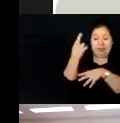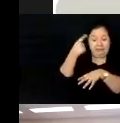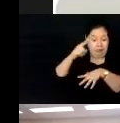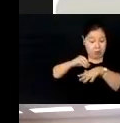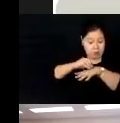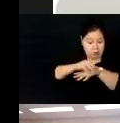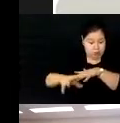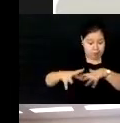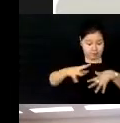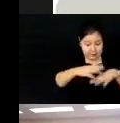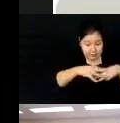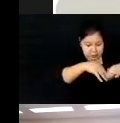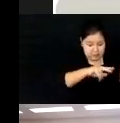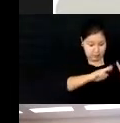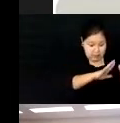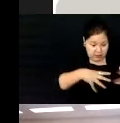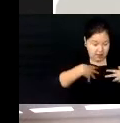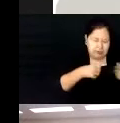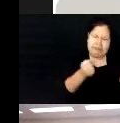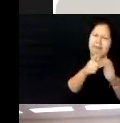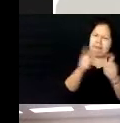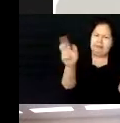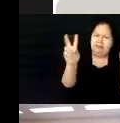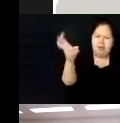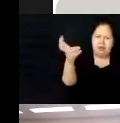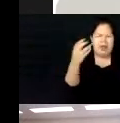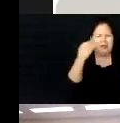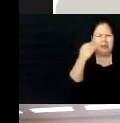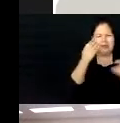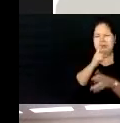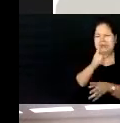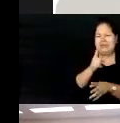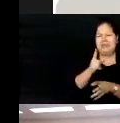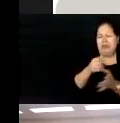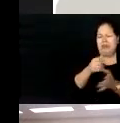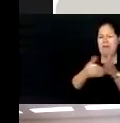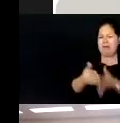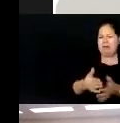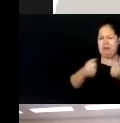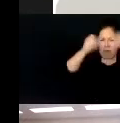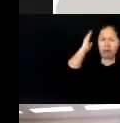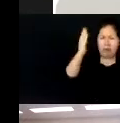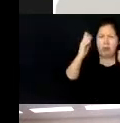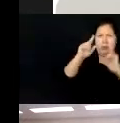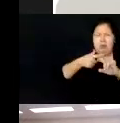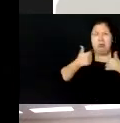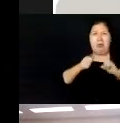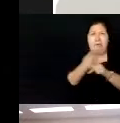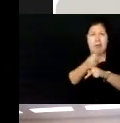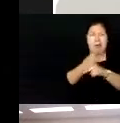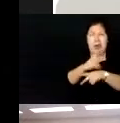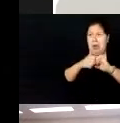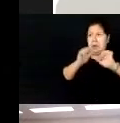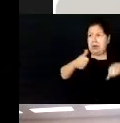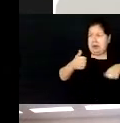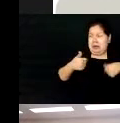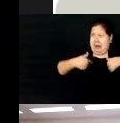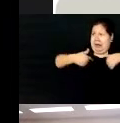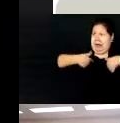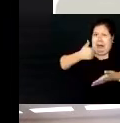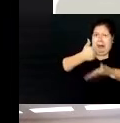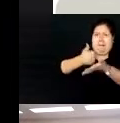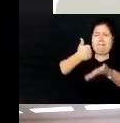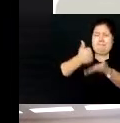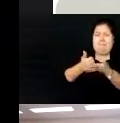can be overwhelming to folks when we start to think about what it is that we can do as individuals within healthcare